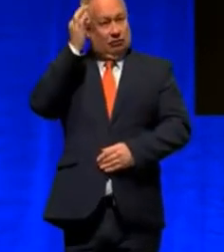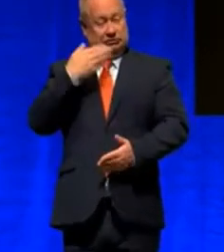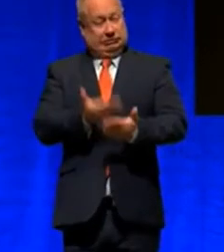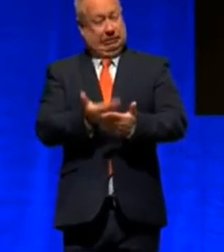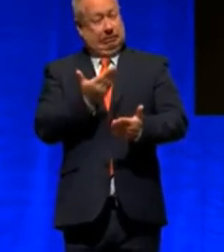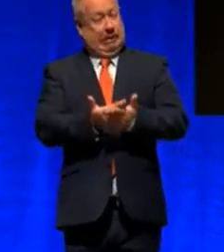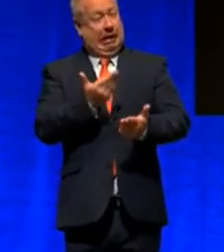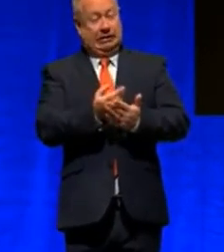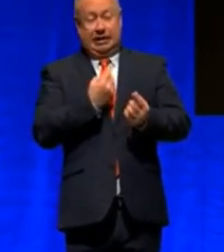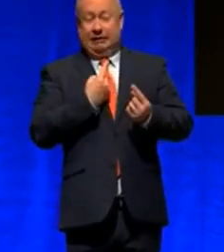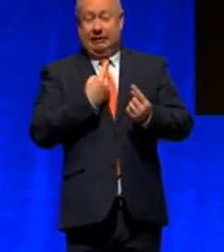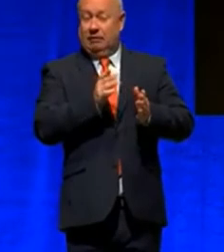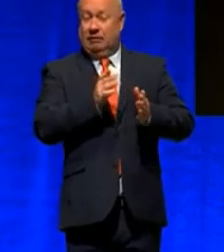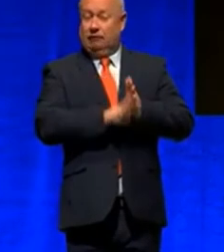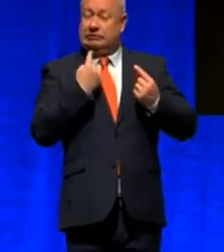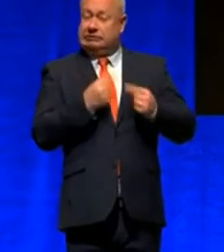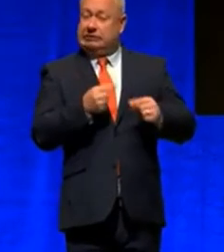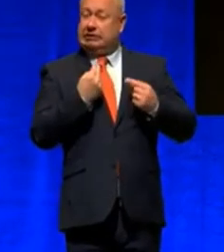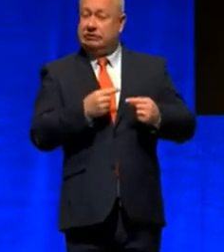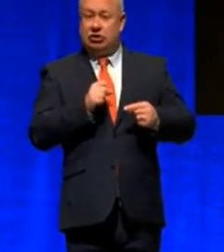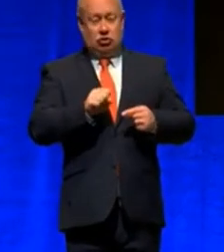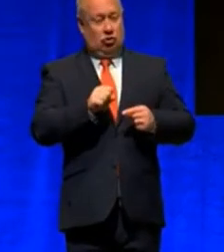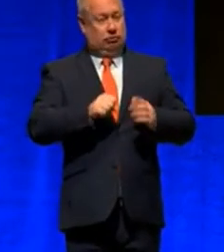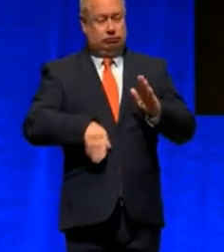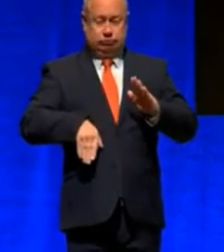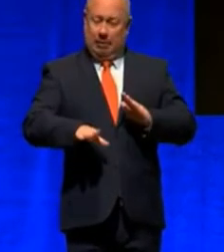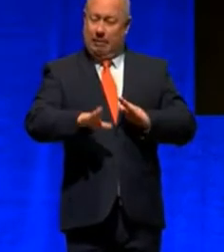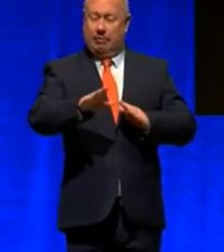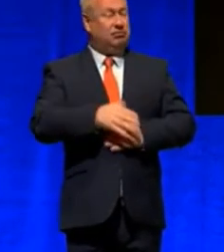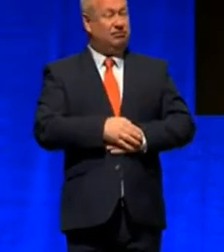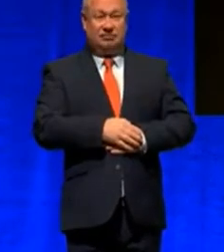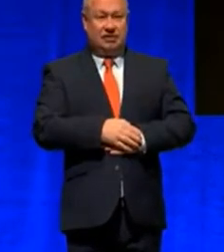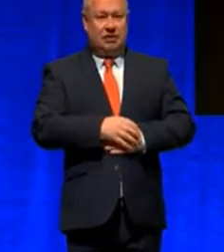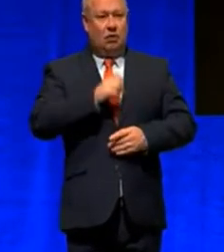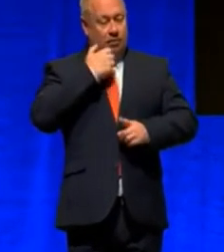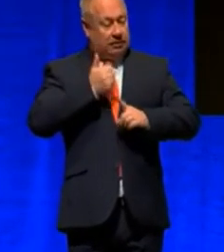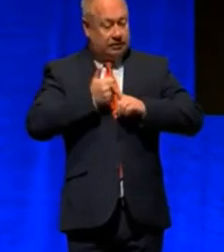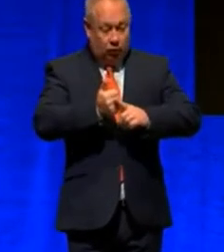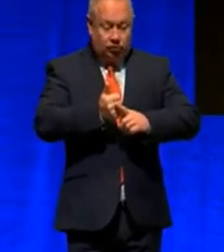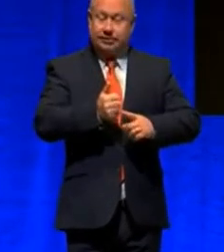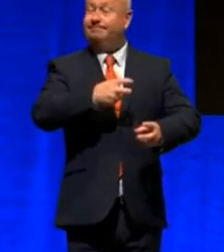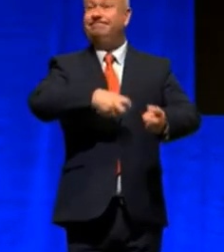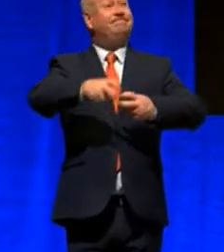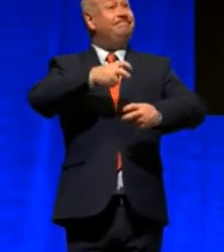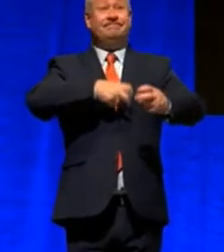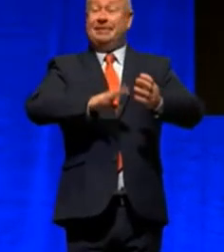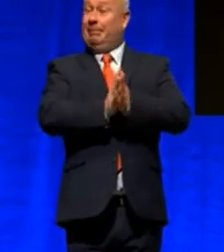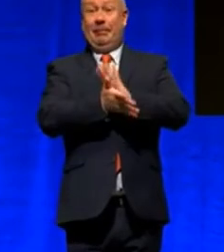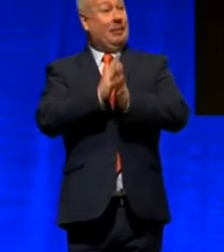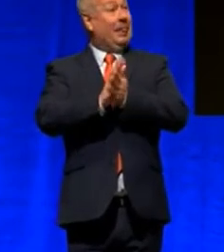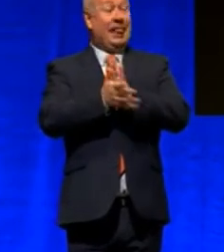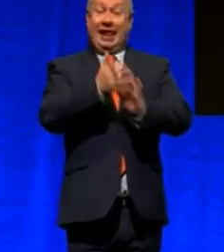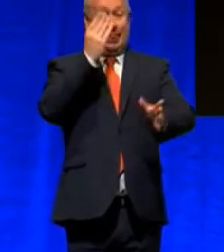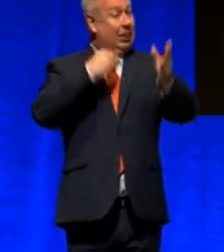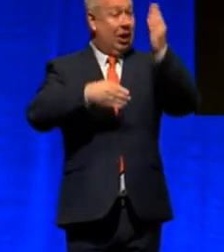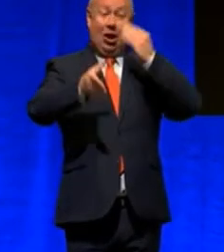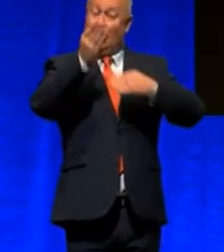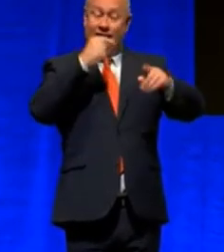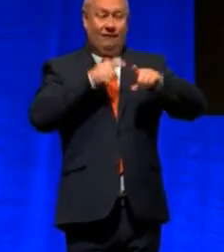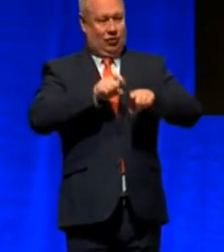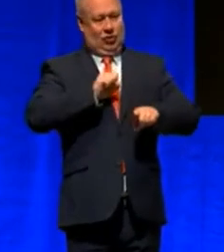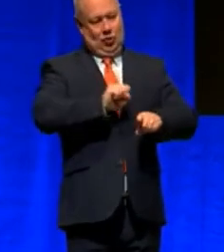data from teachers on your academic progress. You'll be supported to learn based on your own stage of